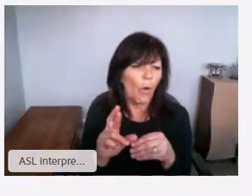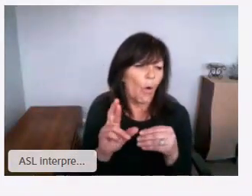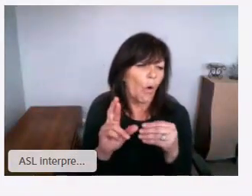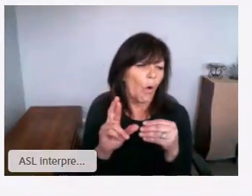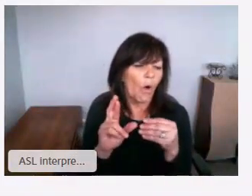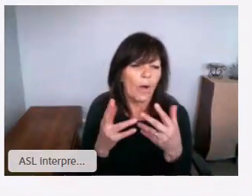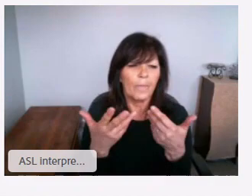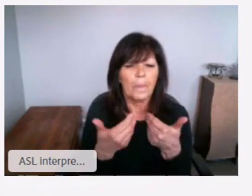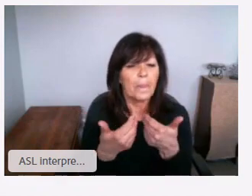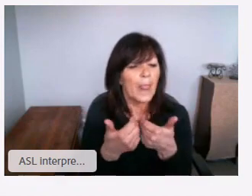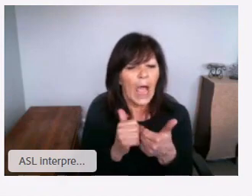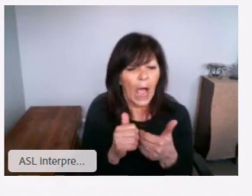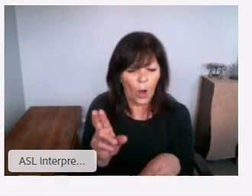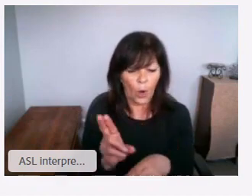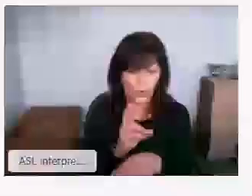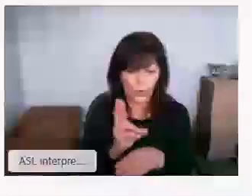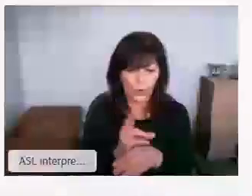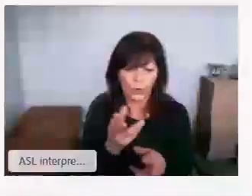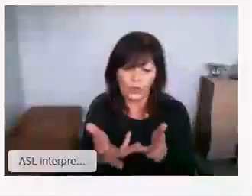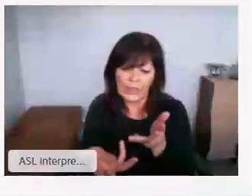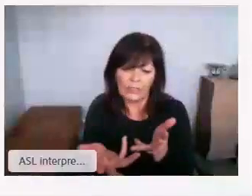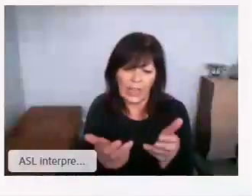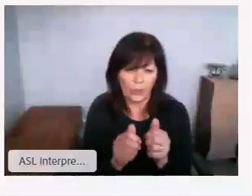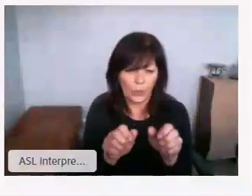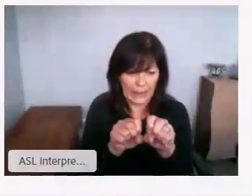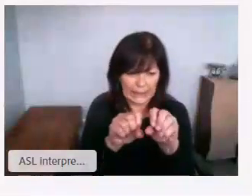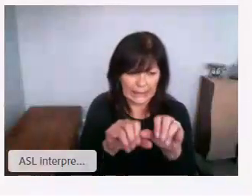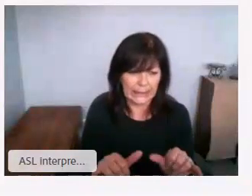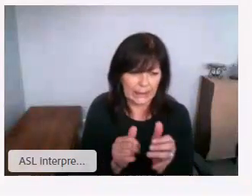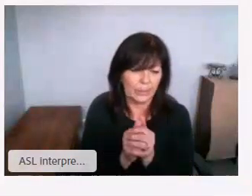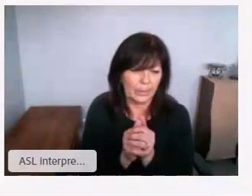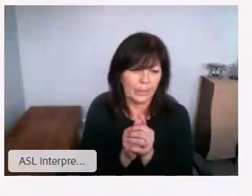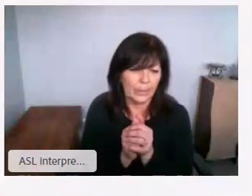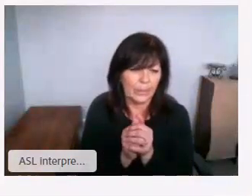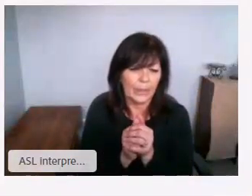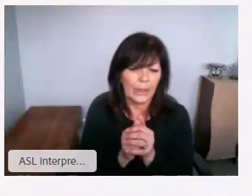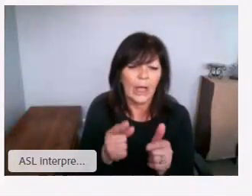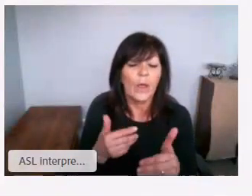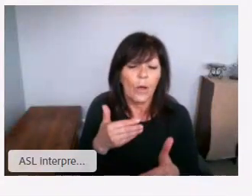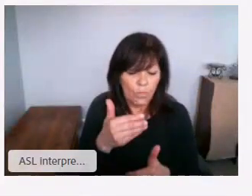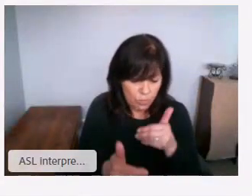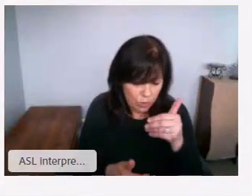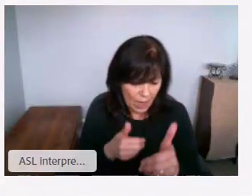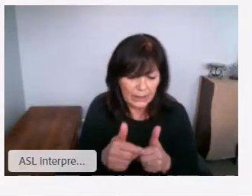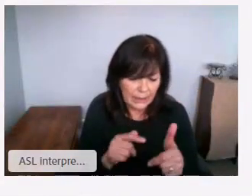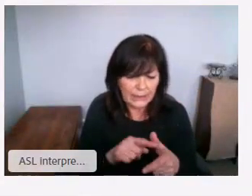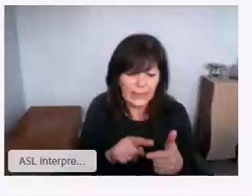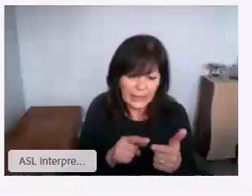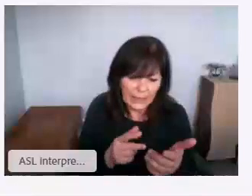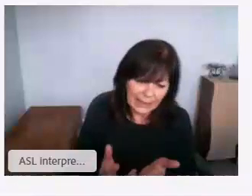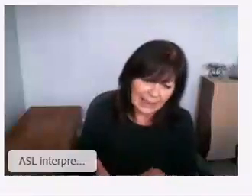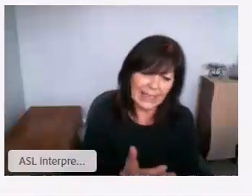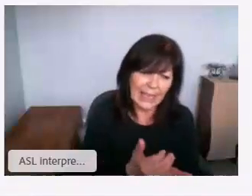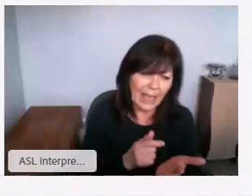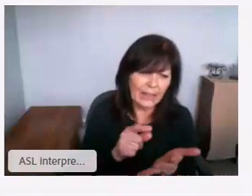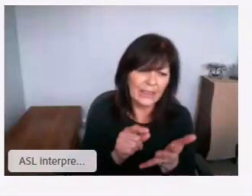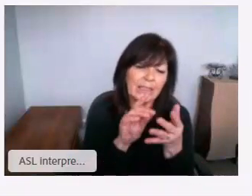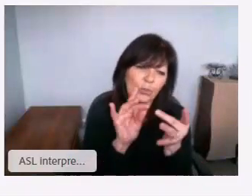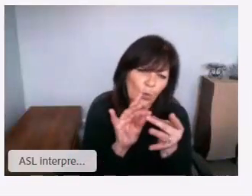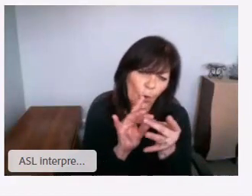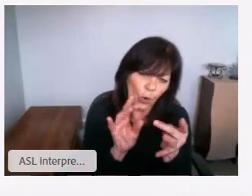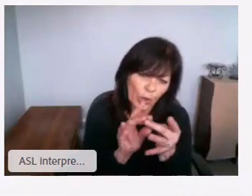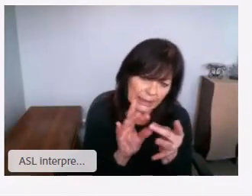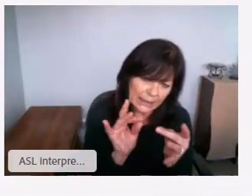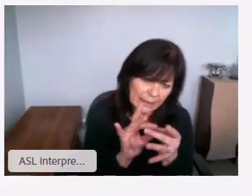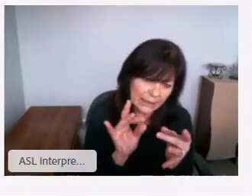how users interact with the system. The process then gathers these epics and user stories